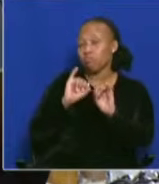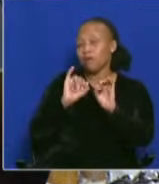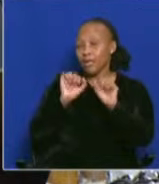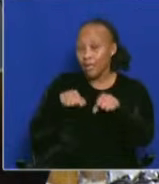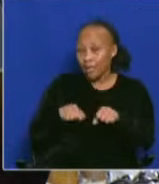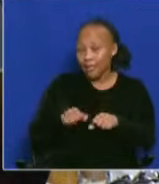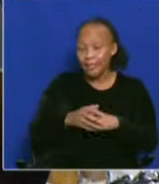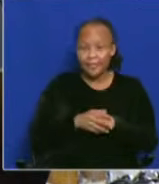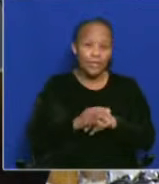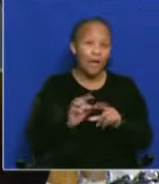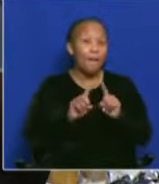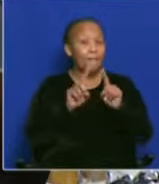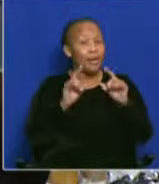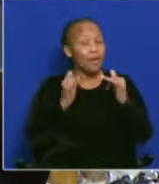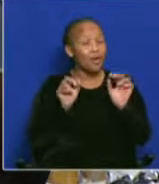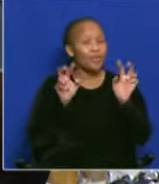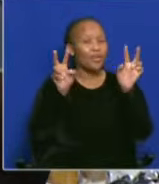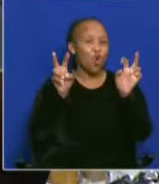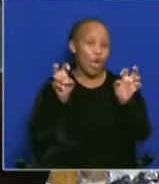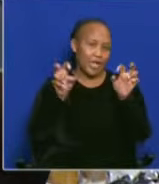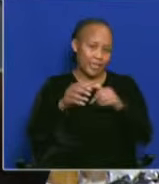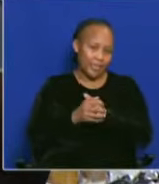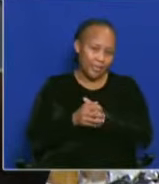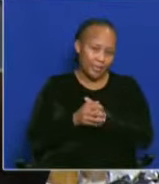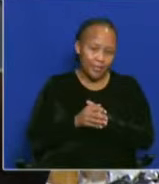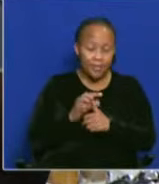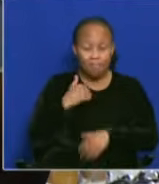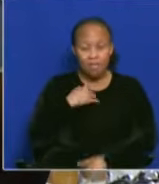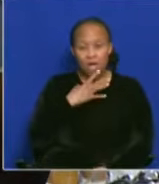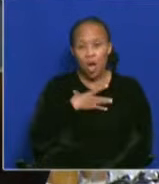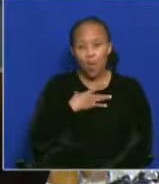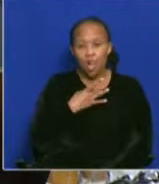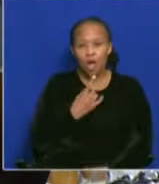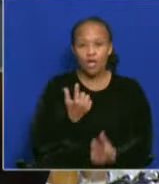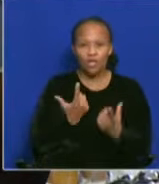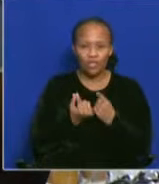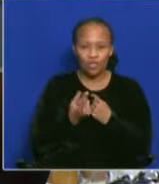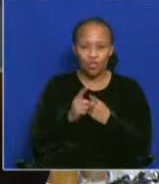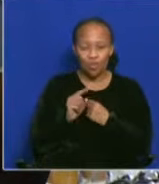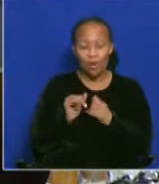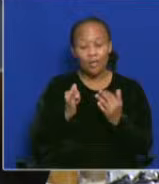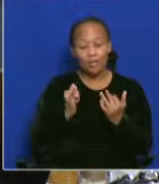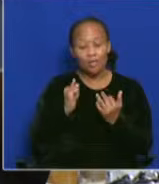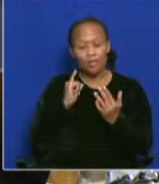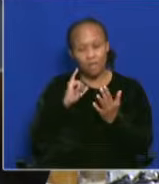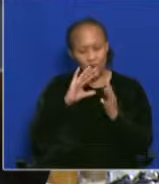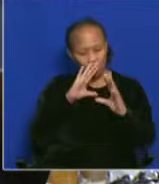context, I now would like to turn to the WhatsApp conversation.